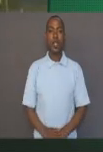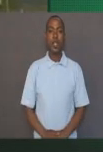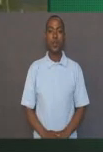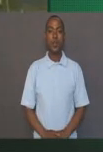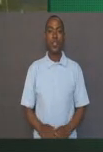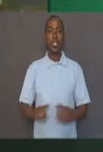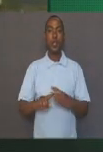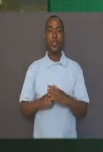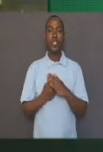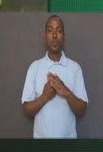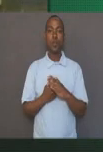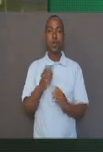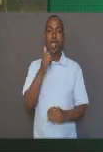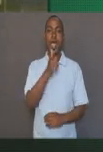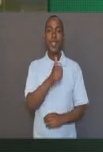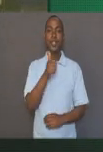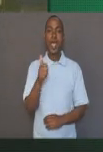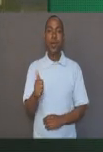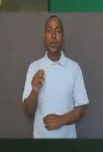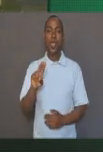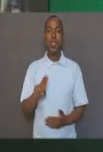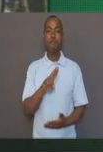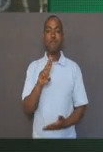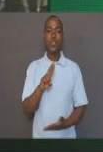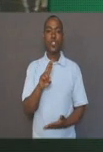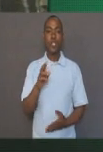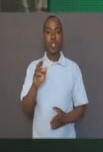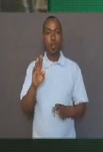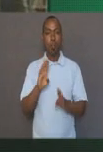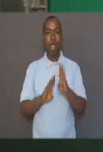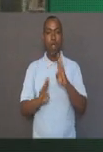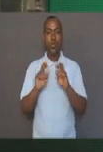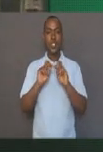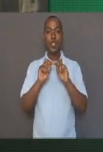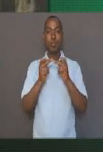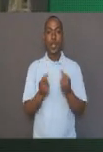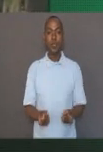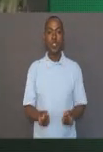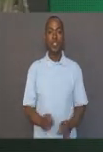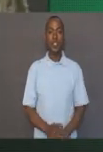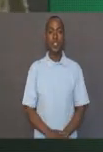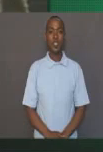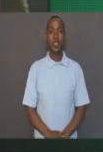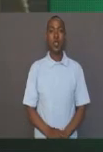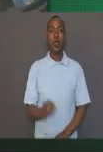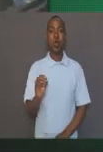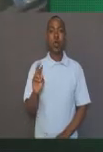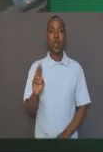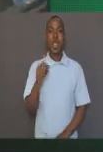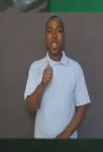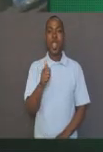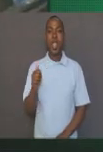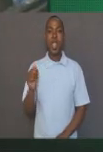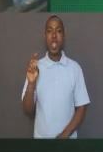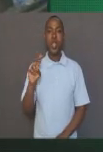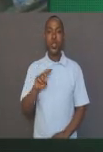with the Addis Ababa University Biology Department, or AAU.